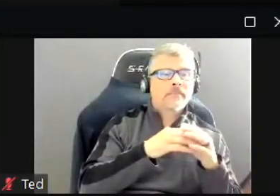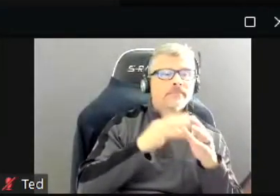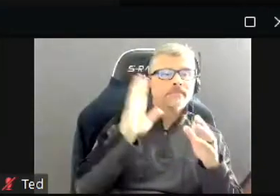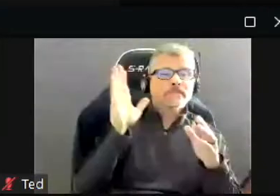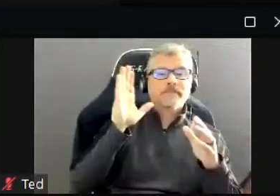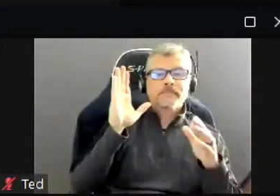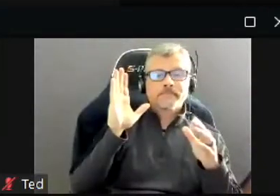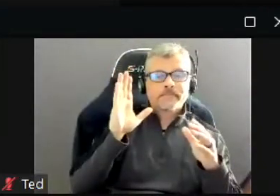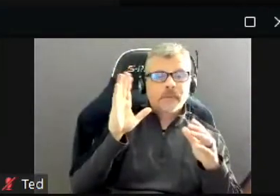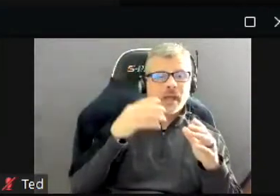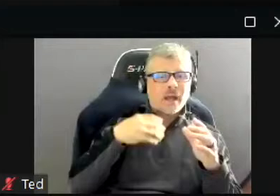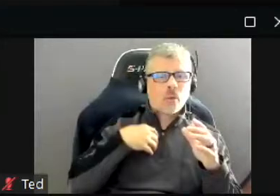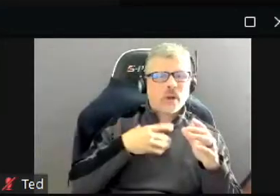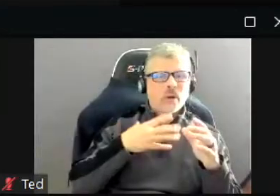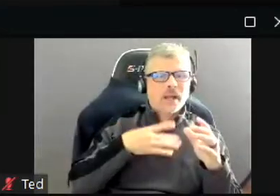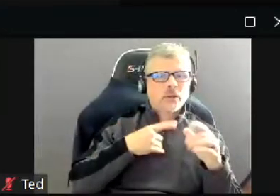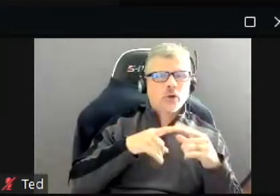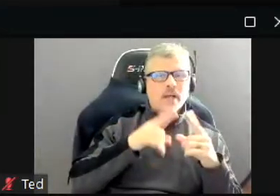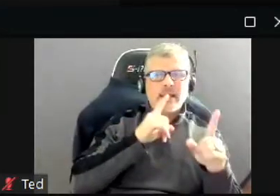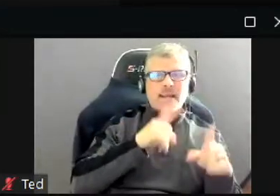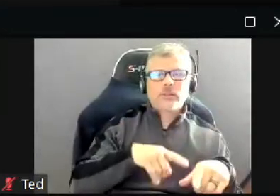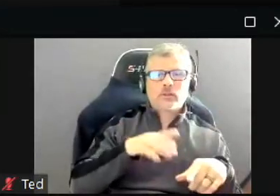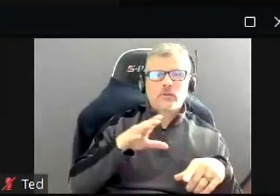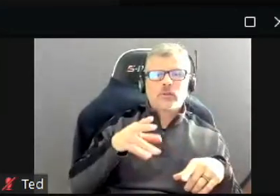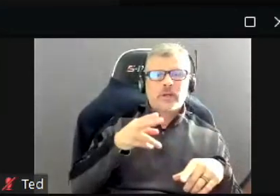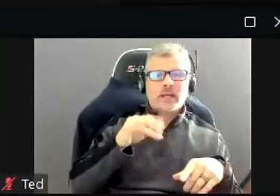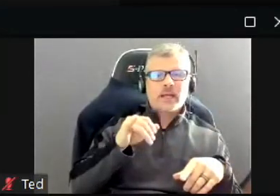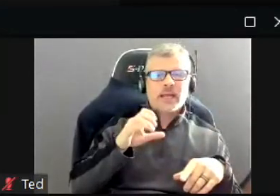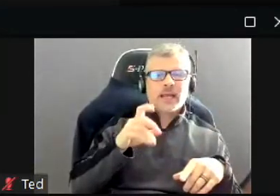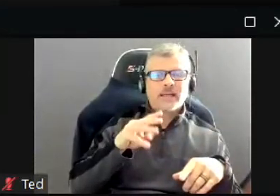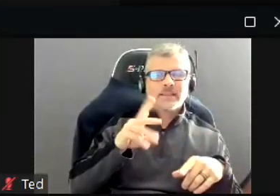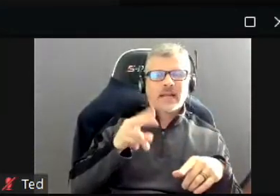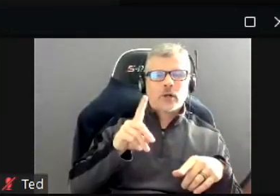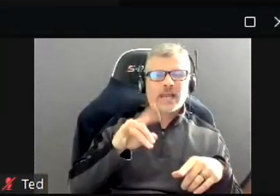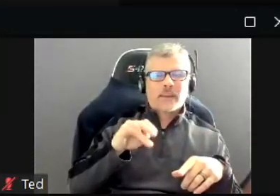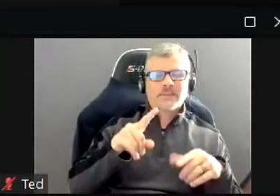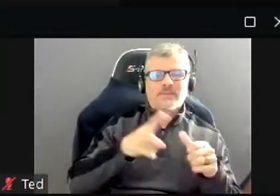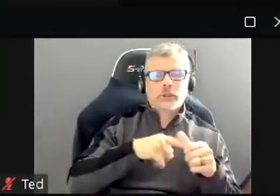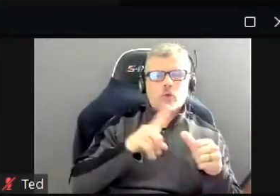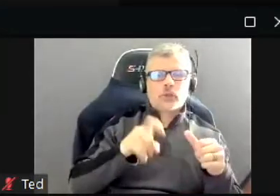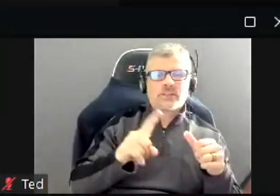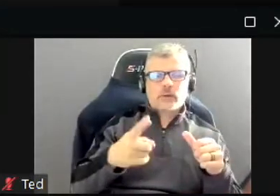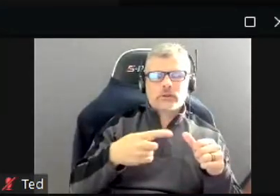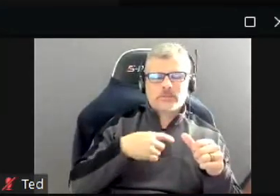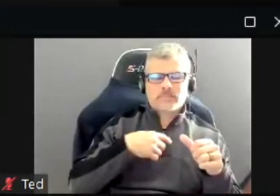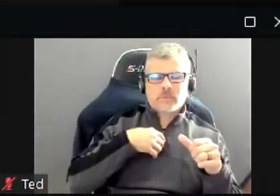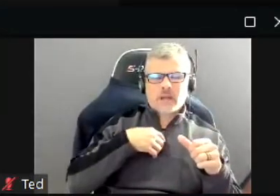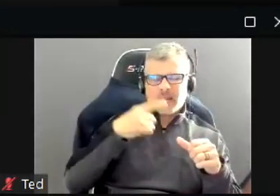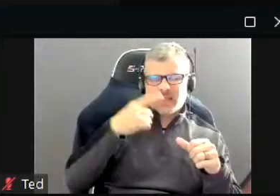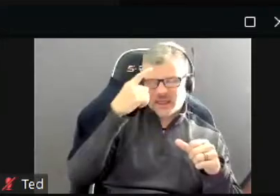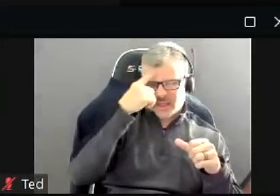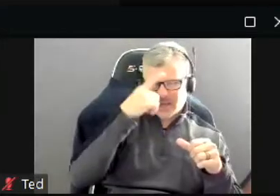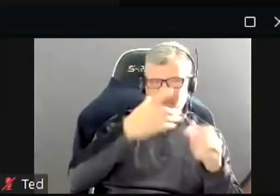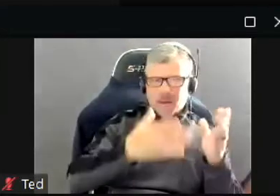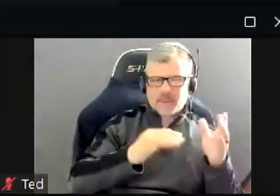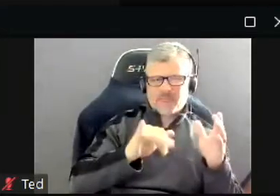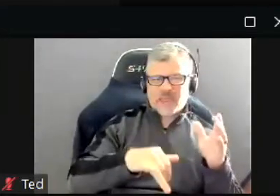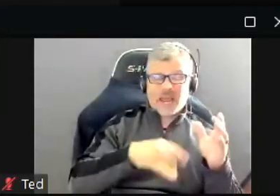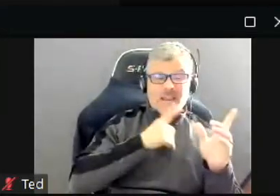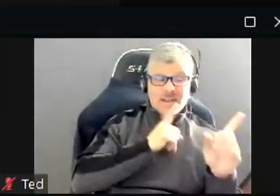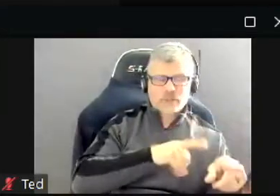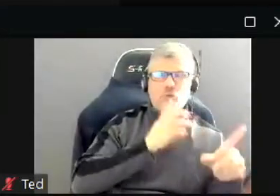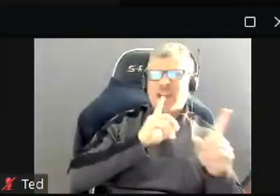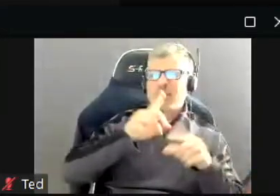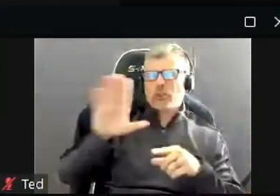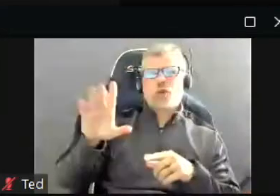like to answer Dr. Hittman's first question, because I actually think that answers your question as